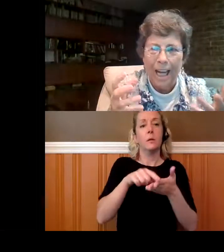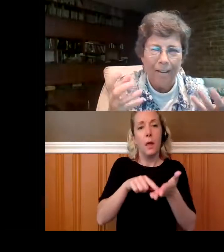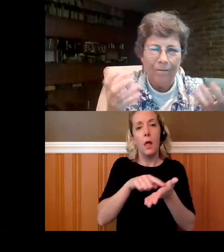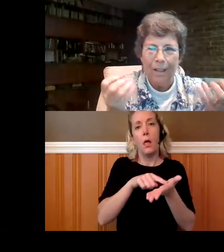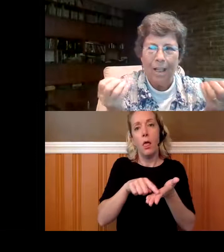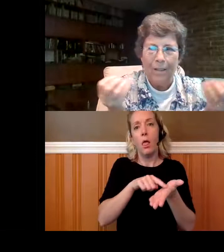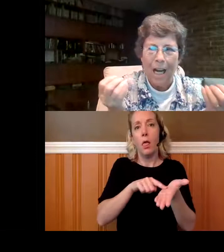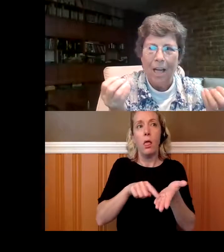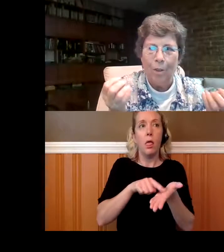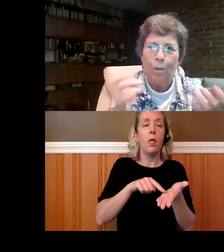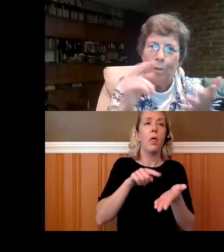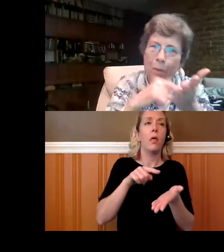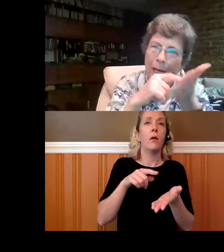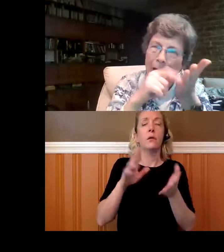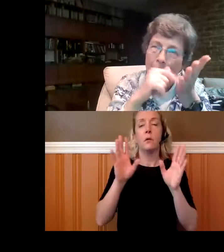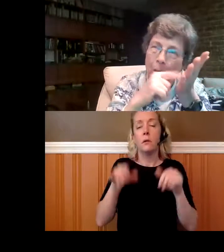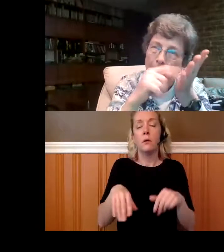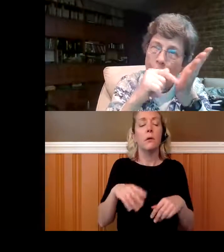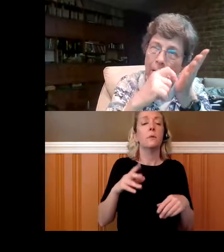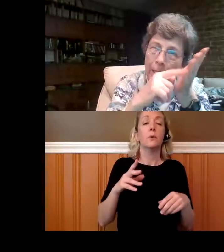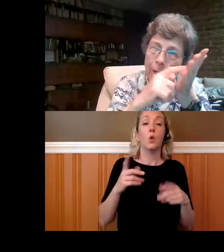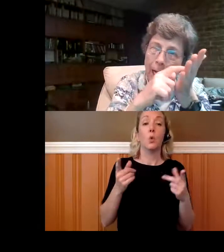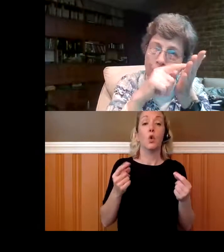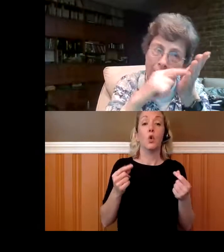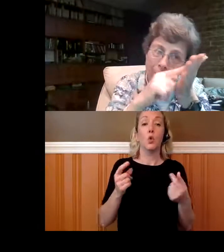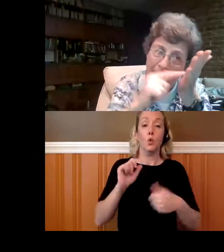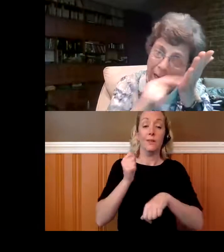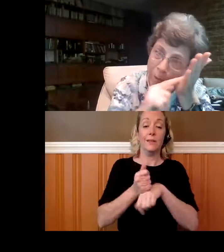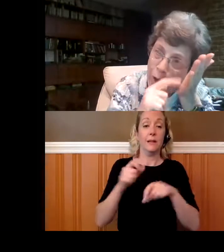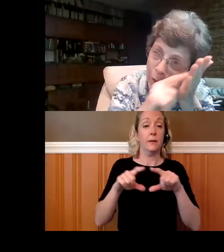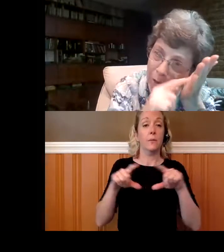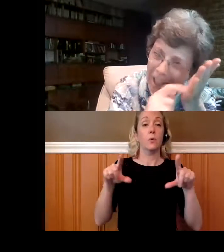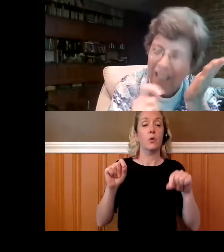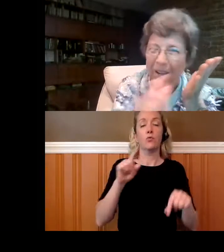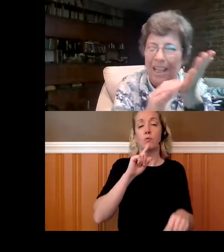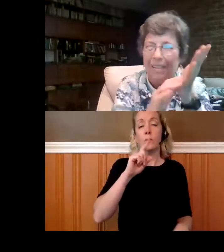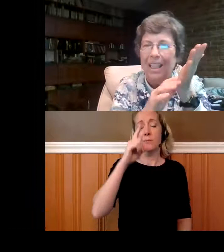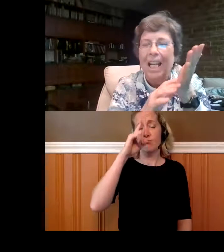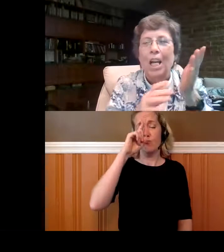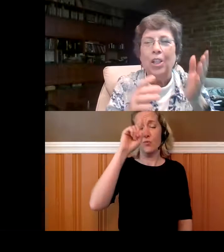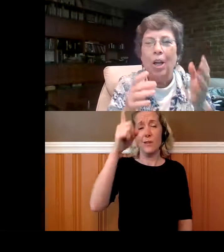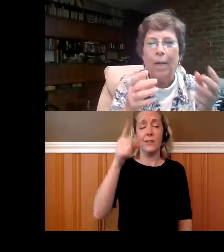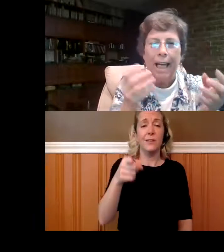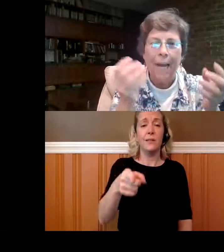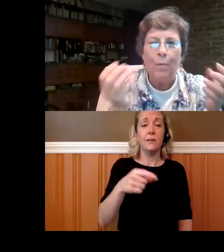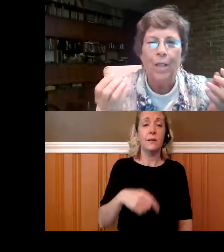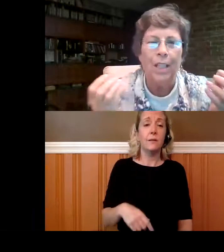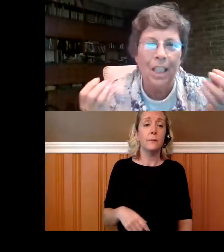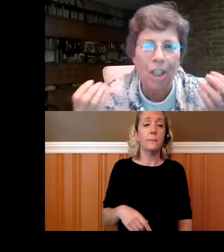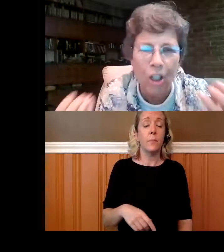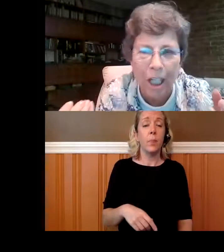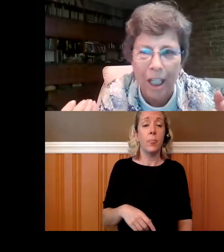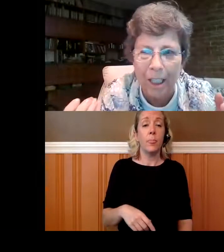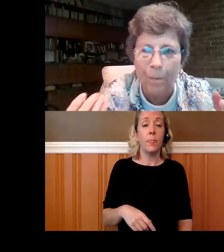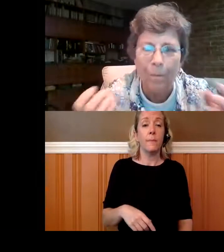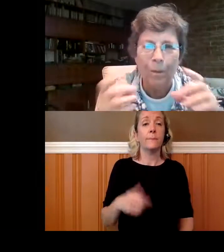8, or that would be 8 with 2 0, whatever. So they came up with this ingenious thing. It's a card. It says,